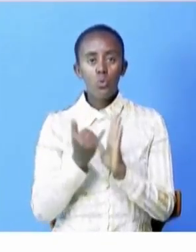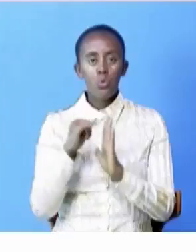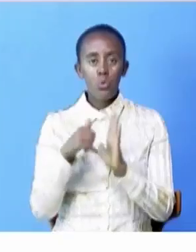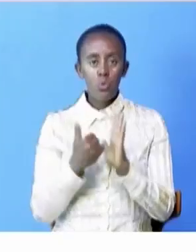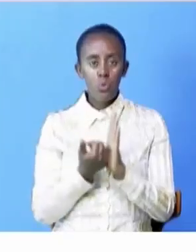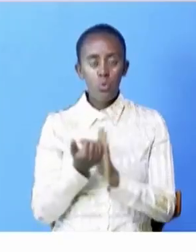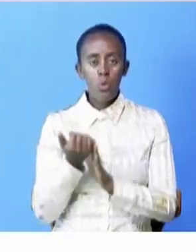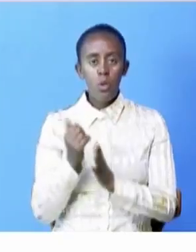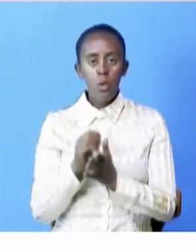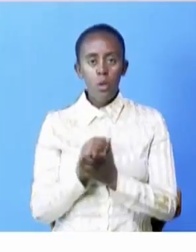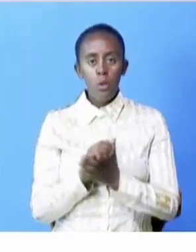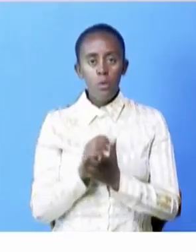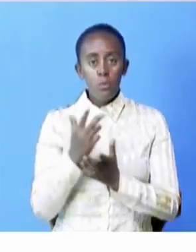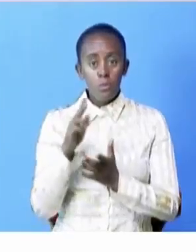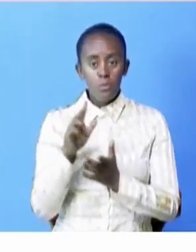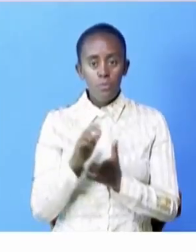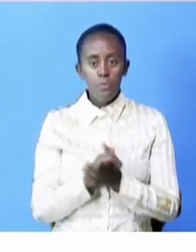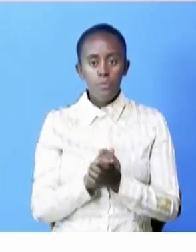30,